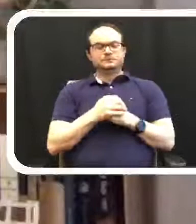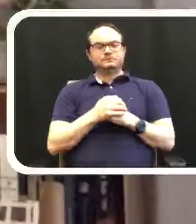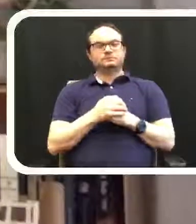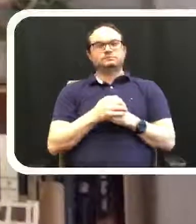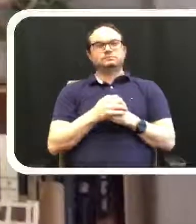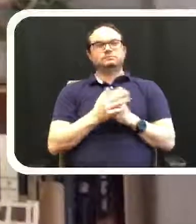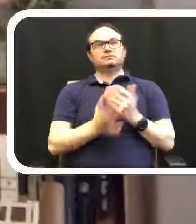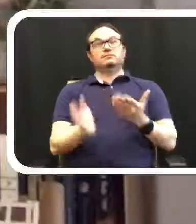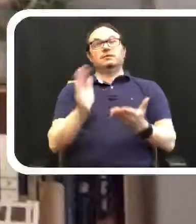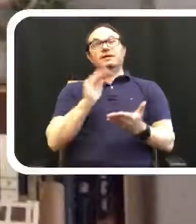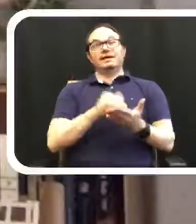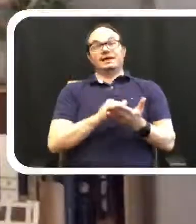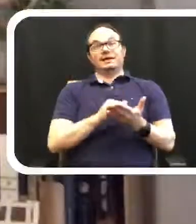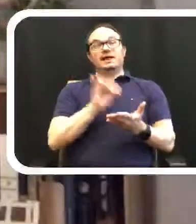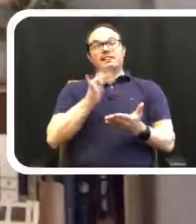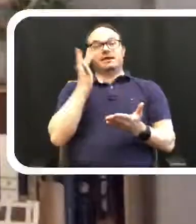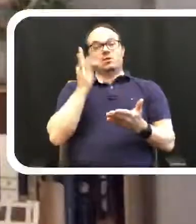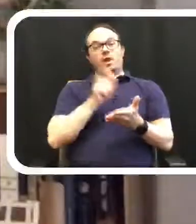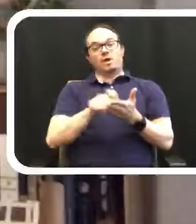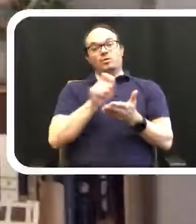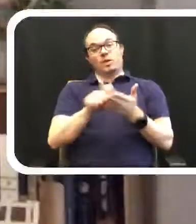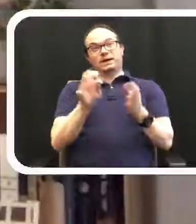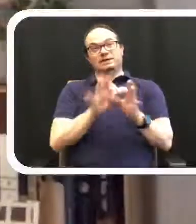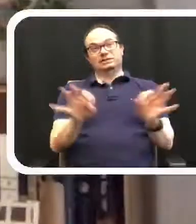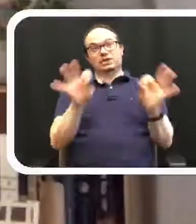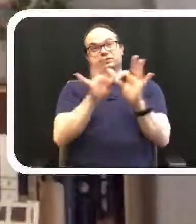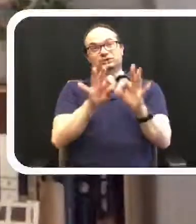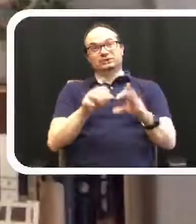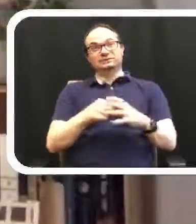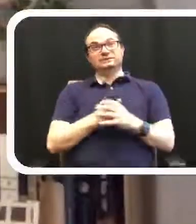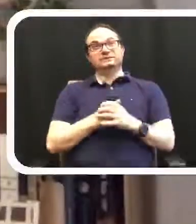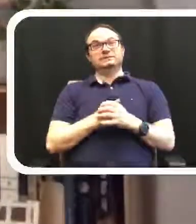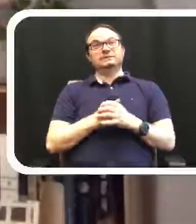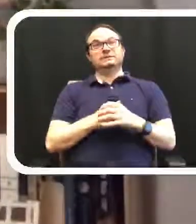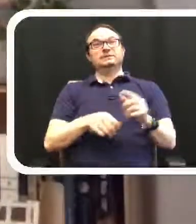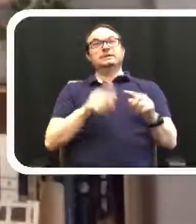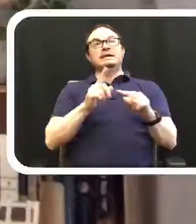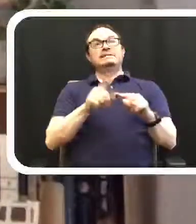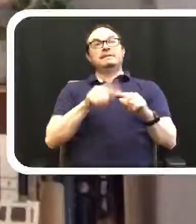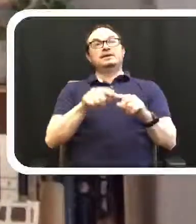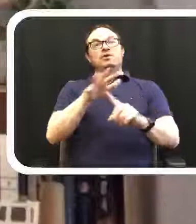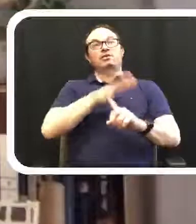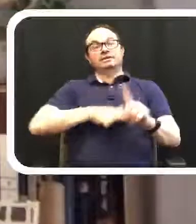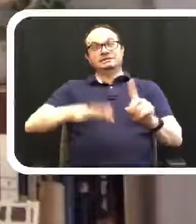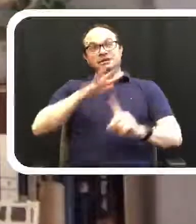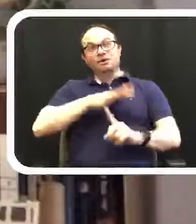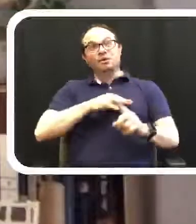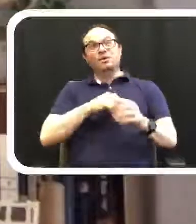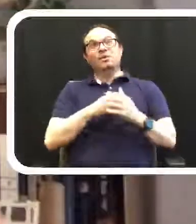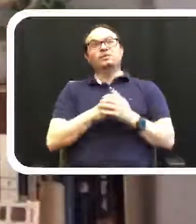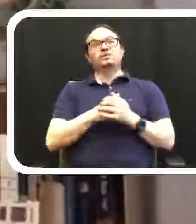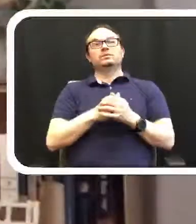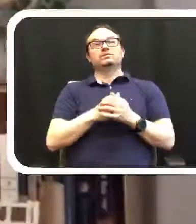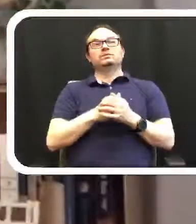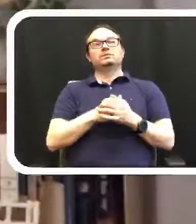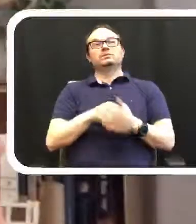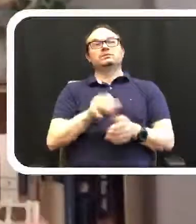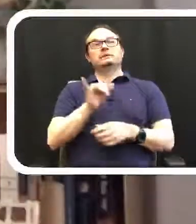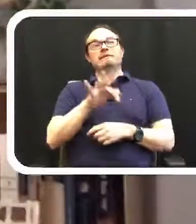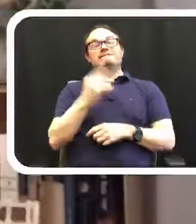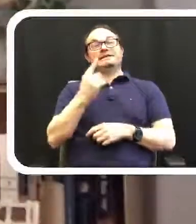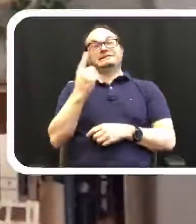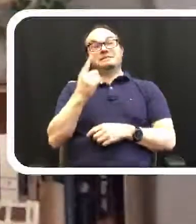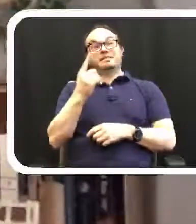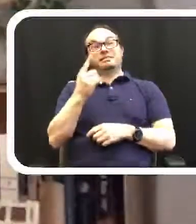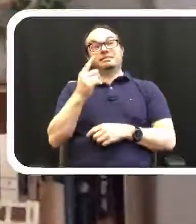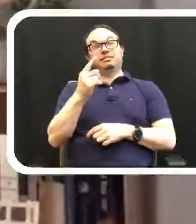that again, that's why writing is so challenging because depending on the scenario, depending on whether it is something that someone else